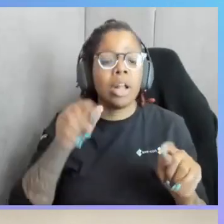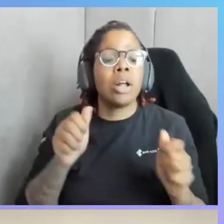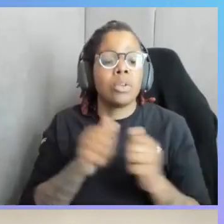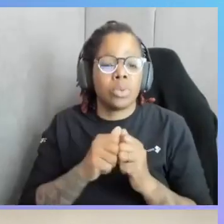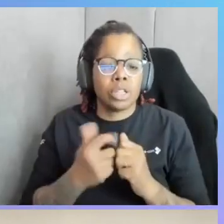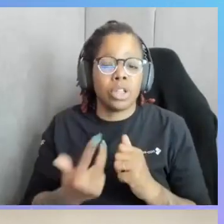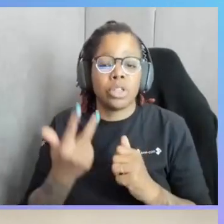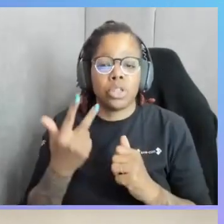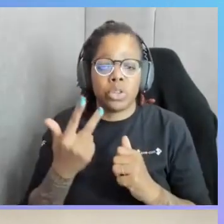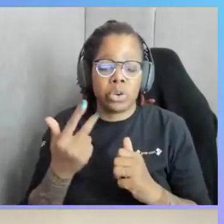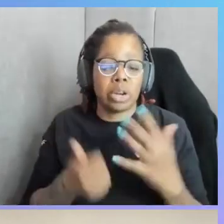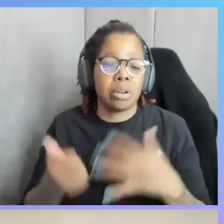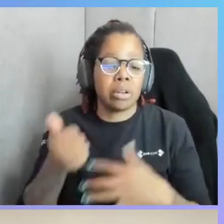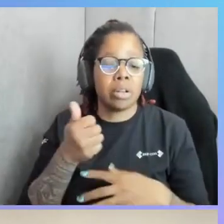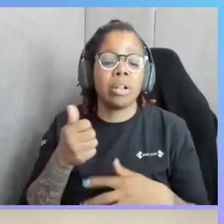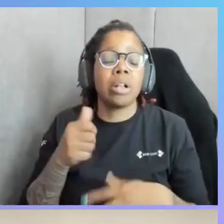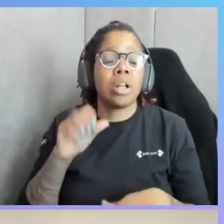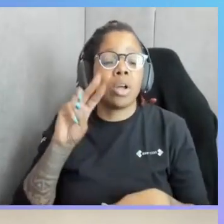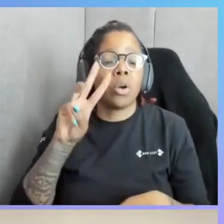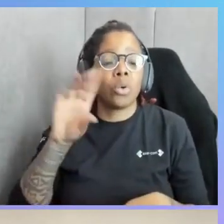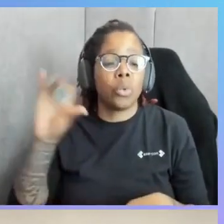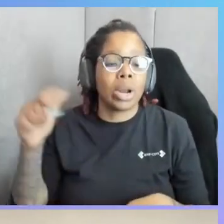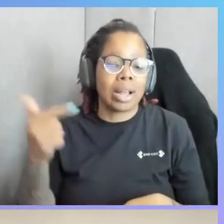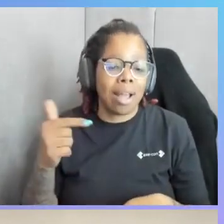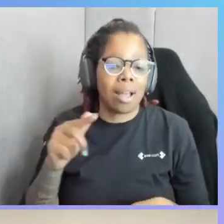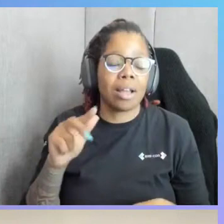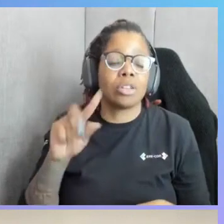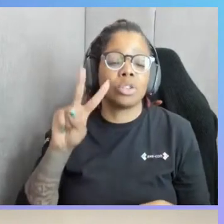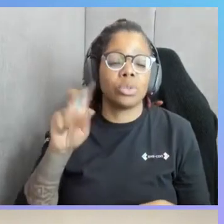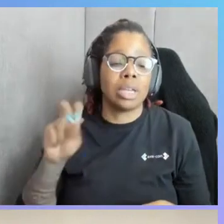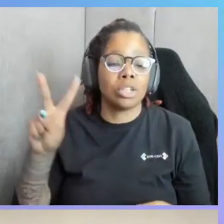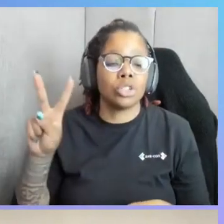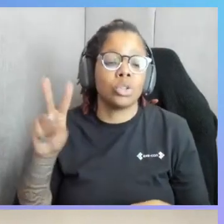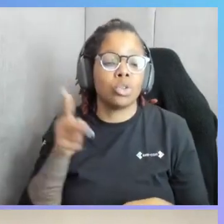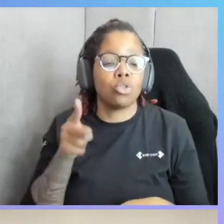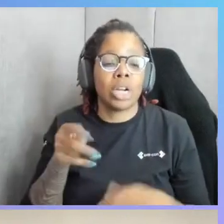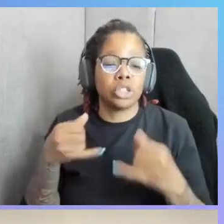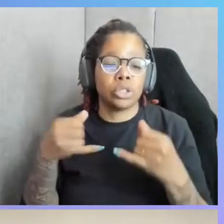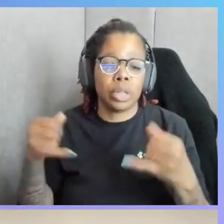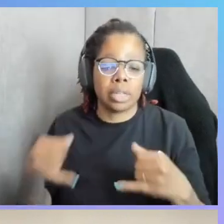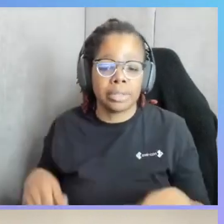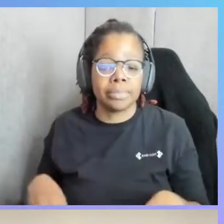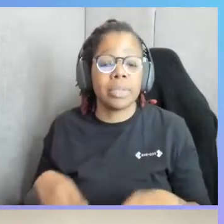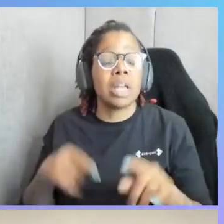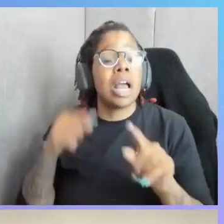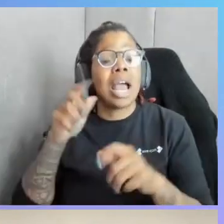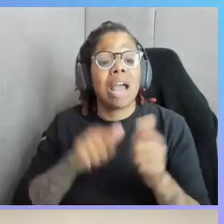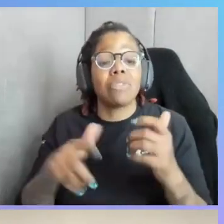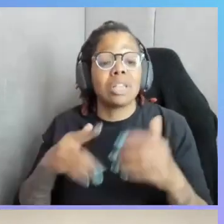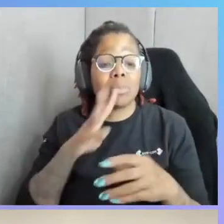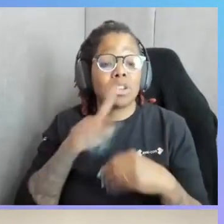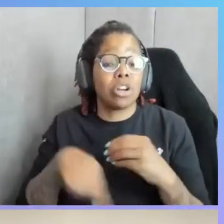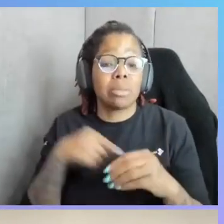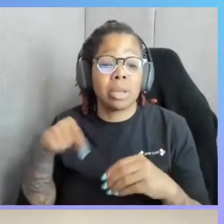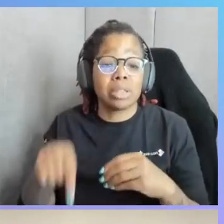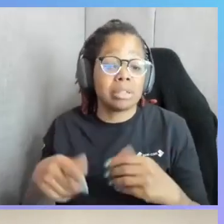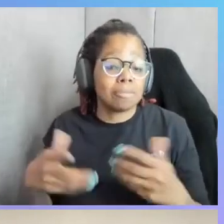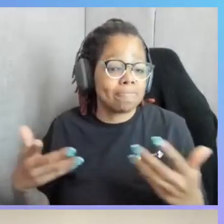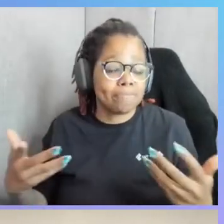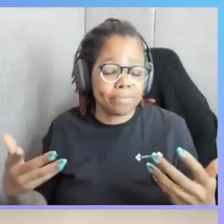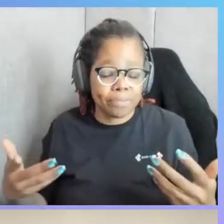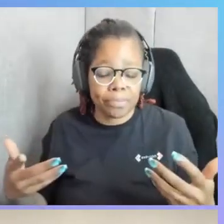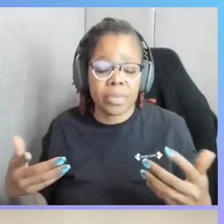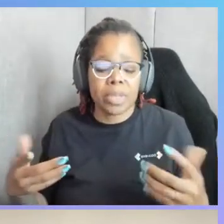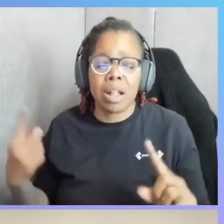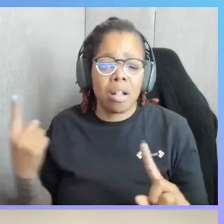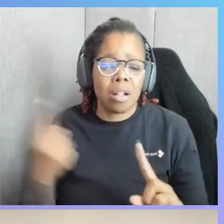main WCAG 2.2 ratio lines. With everything that we learned about this talk, the question becomes, is